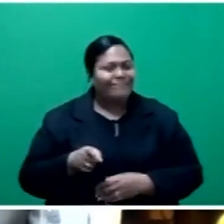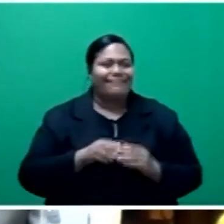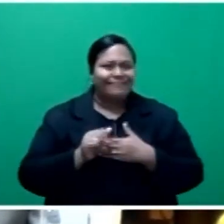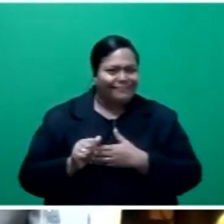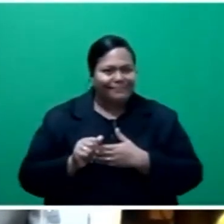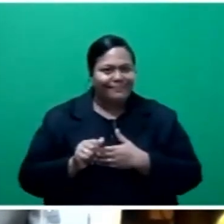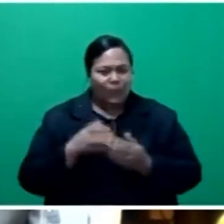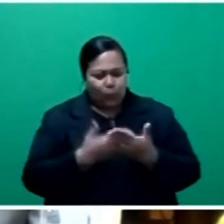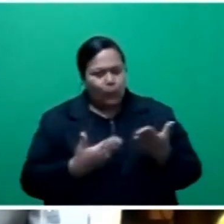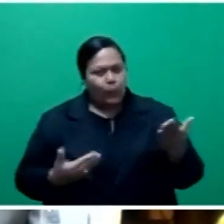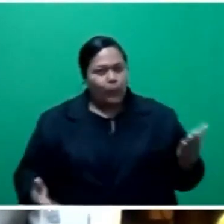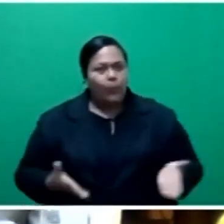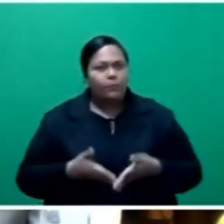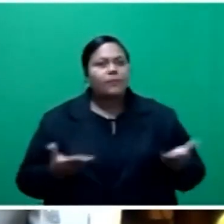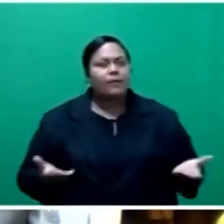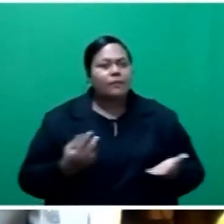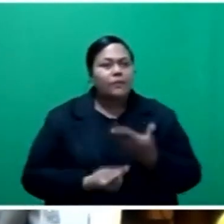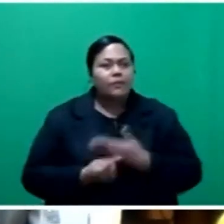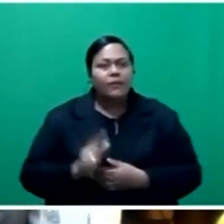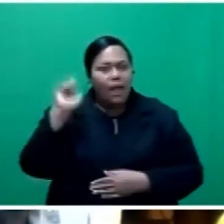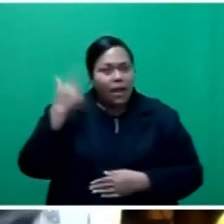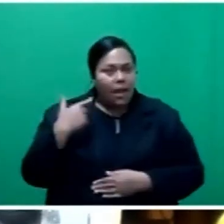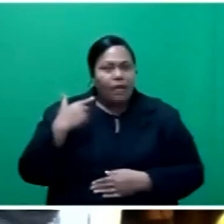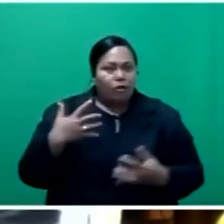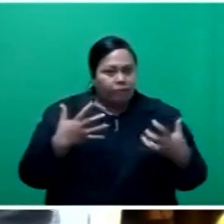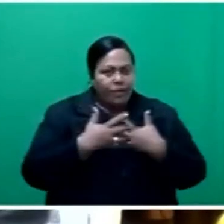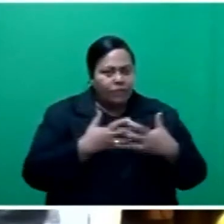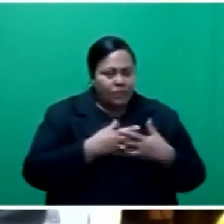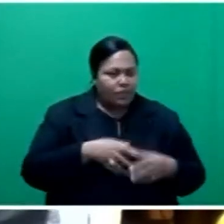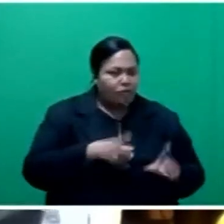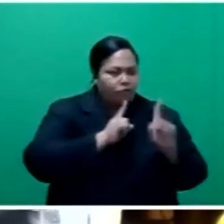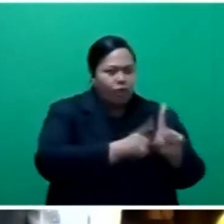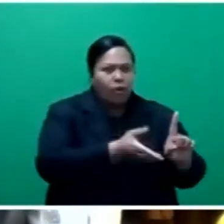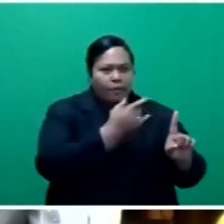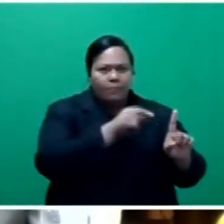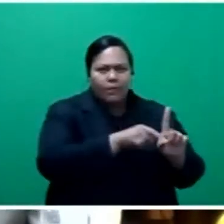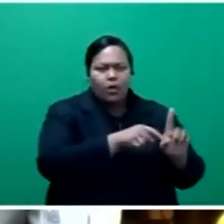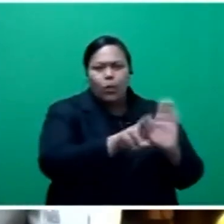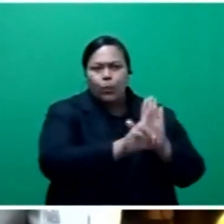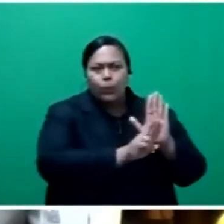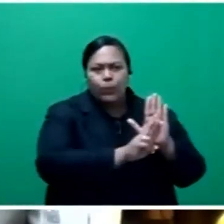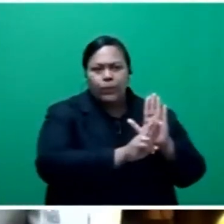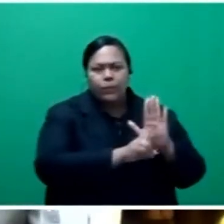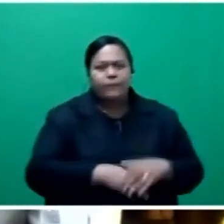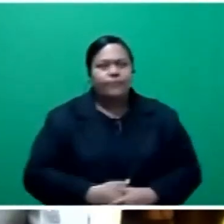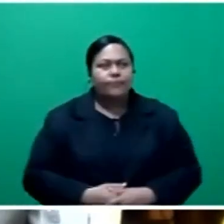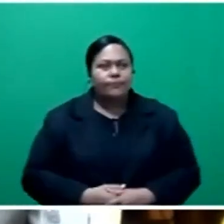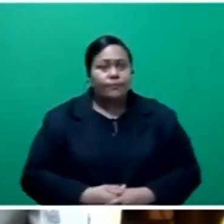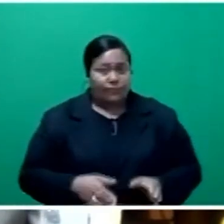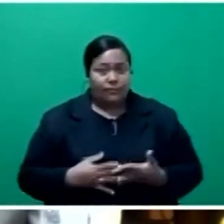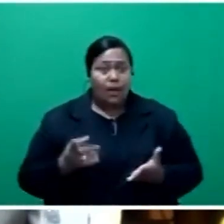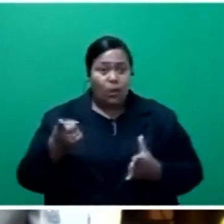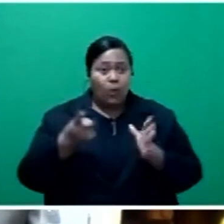list of items. Lack of adherence to the audit process by OAG, whereby we have noted the OAG continued